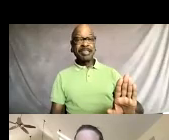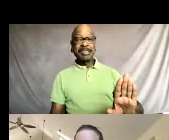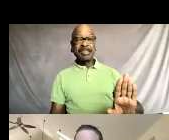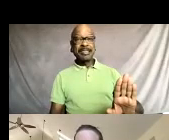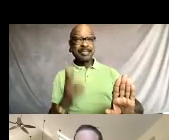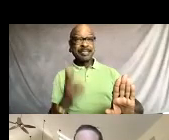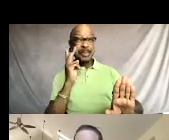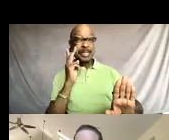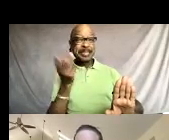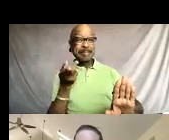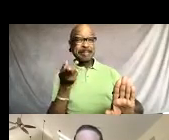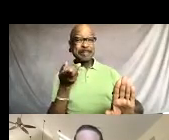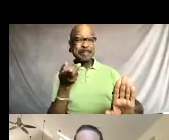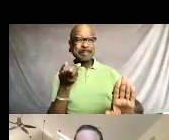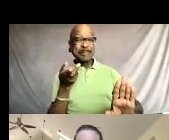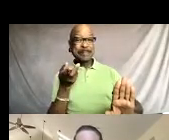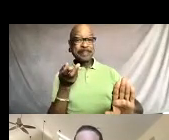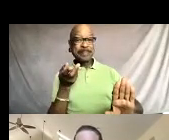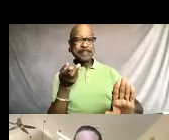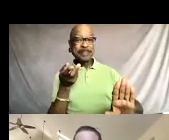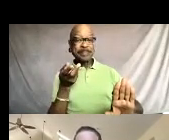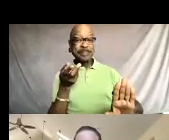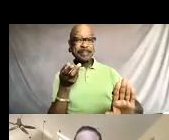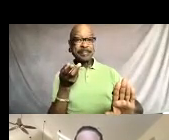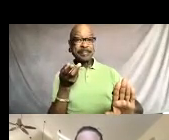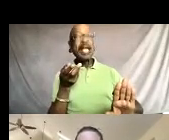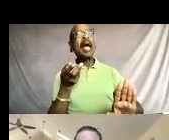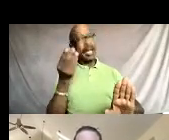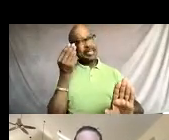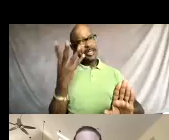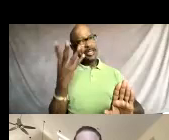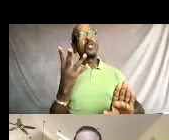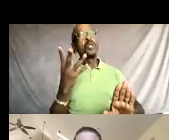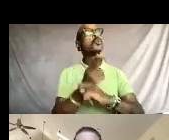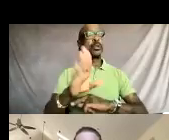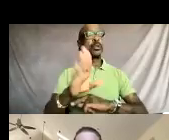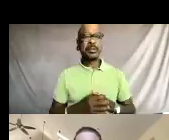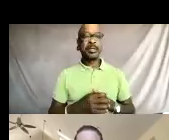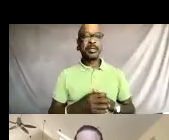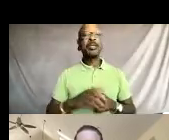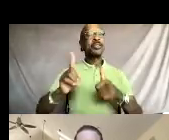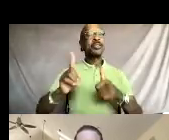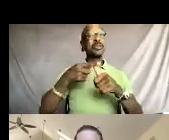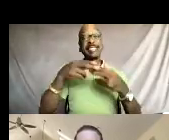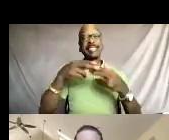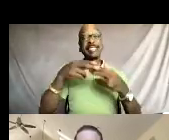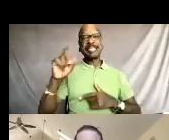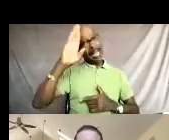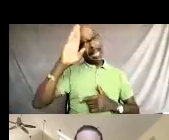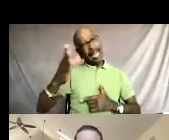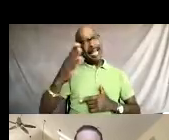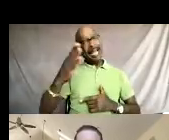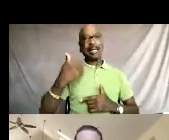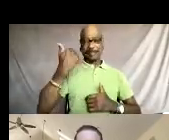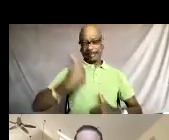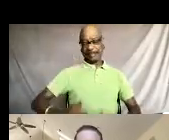disabled. I can just let you know when to go through the slides. So you can go to the first one. Hi, everyone. My name is Dorian